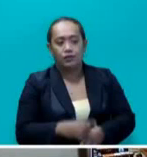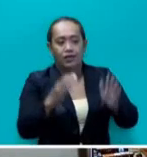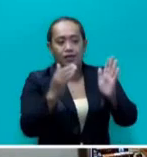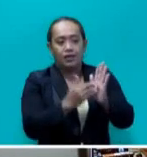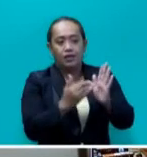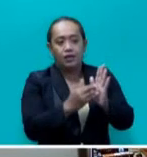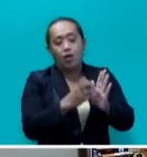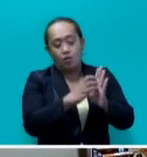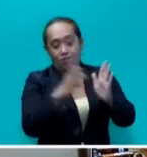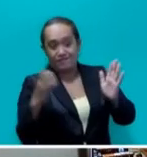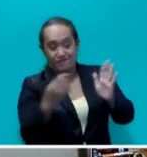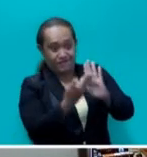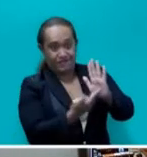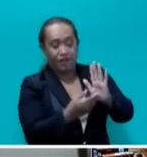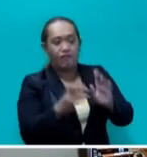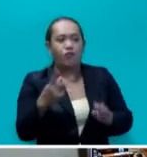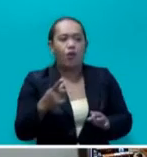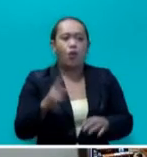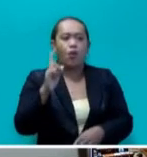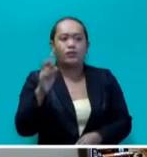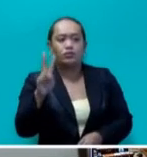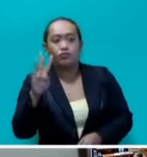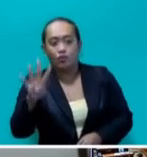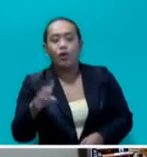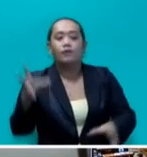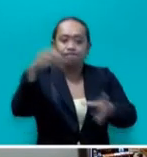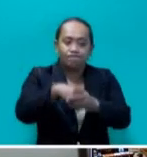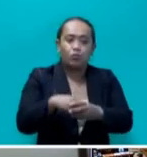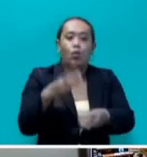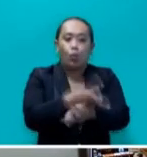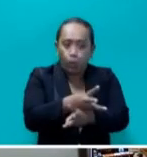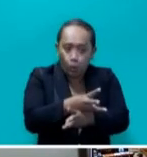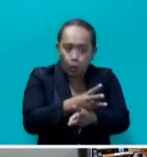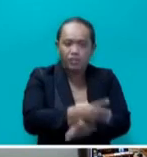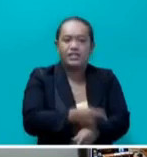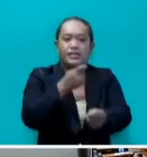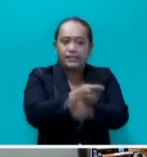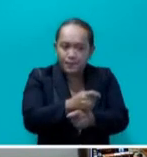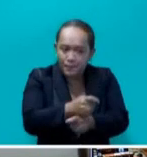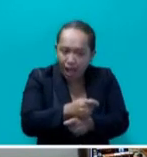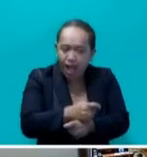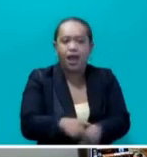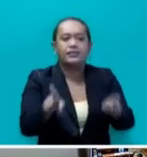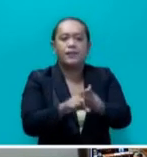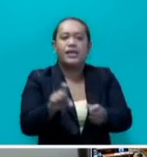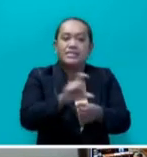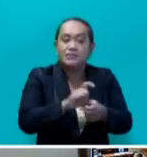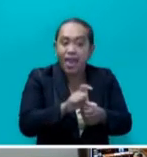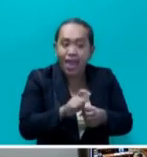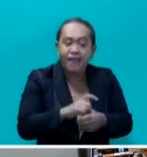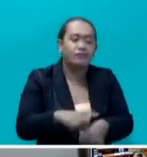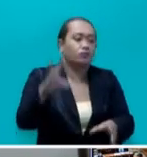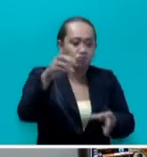code 124 to include cement, timber, wood, reinforcing bars, veneer plywood, nails, and or